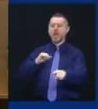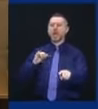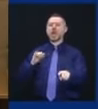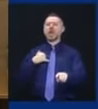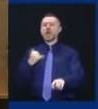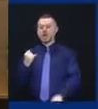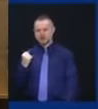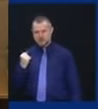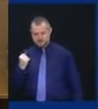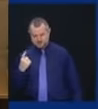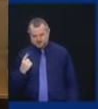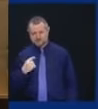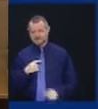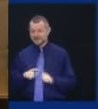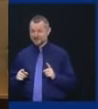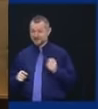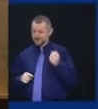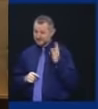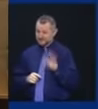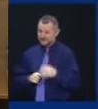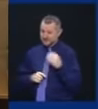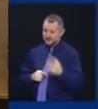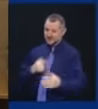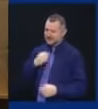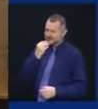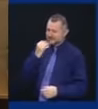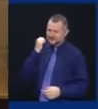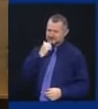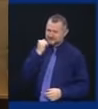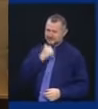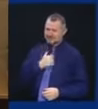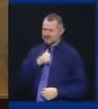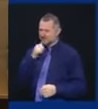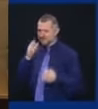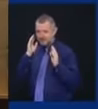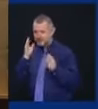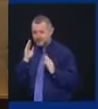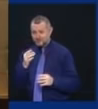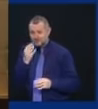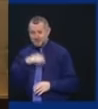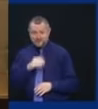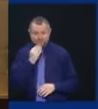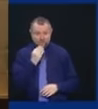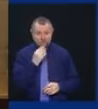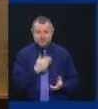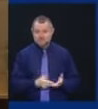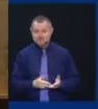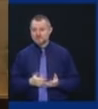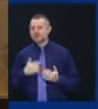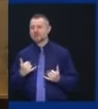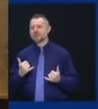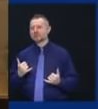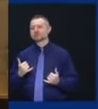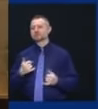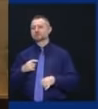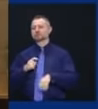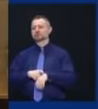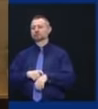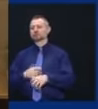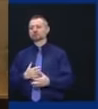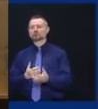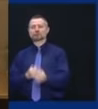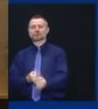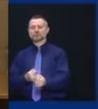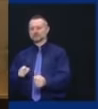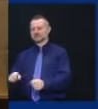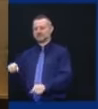that we eat and we take into our bodies, and we're not paying attention to that. We have to trust the science at this moment. We have to trust